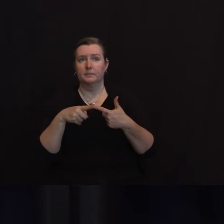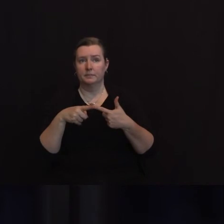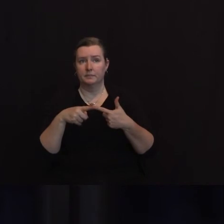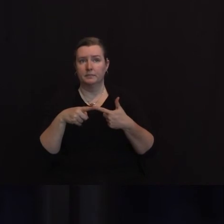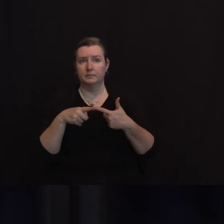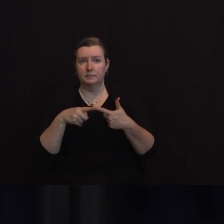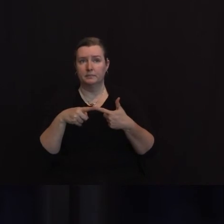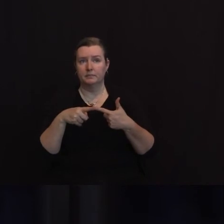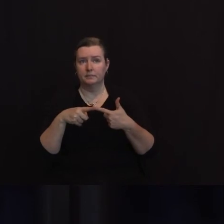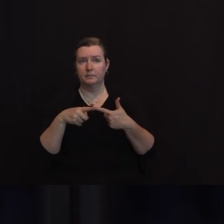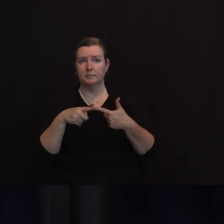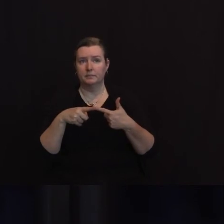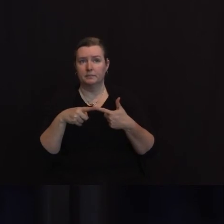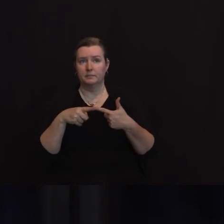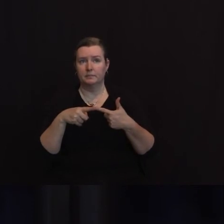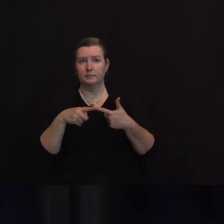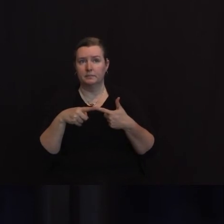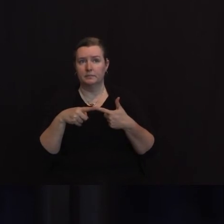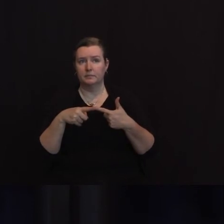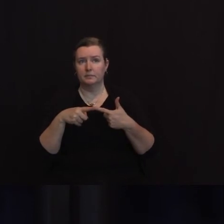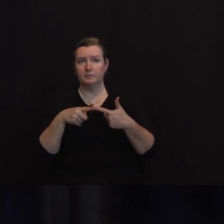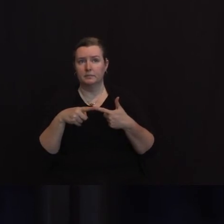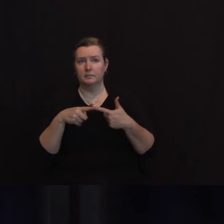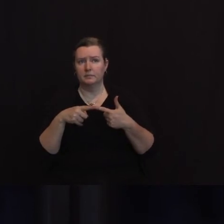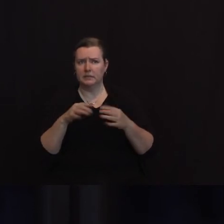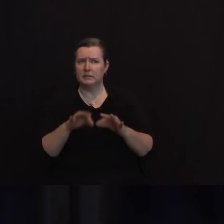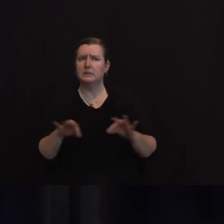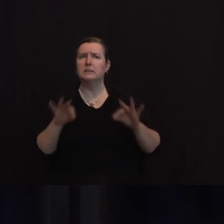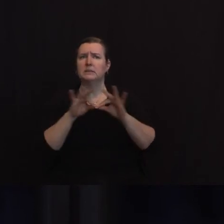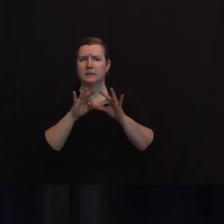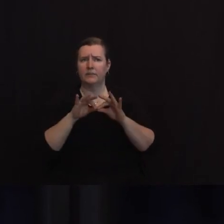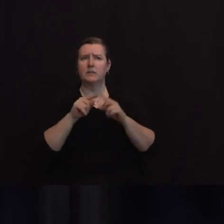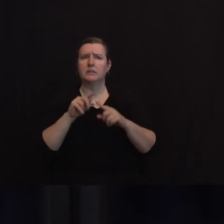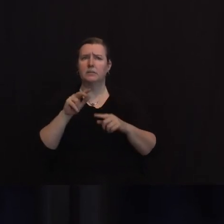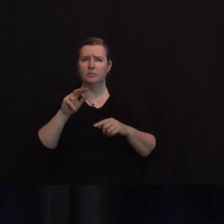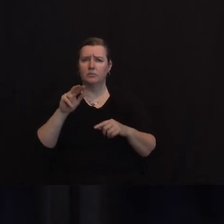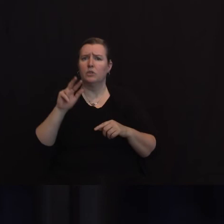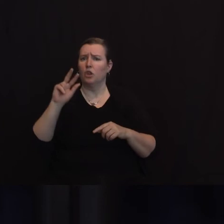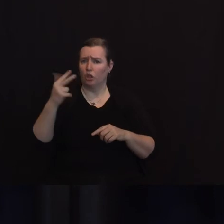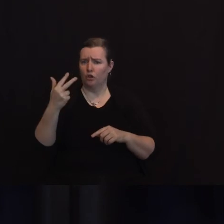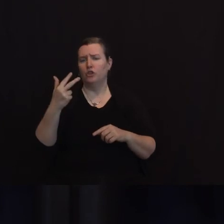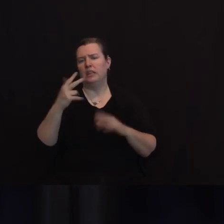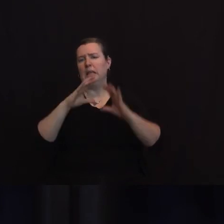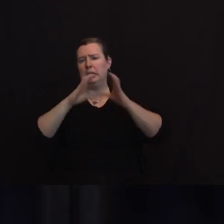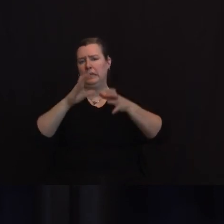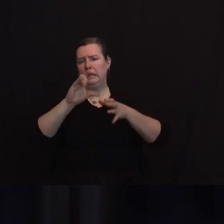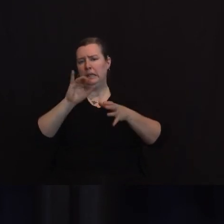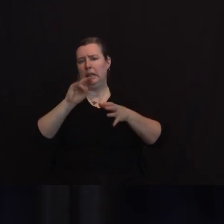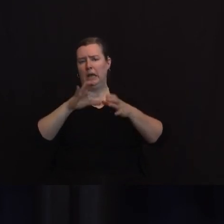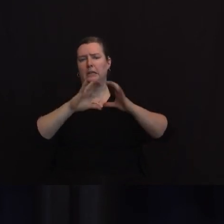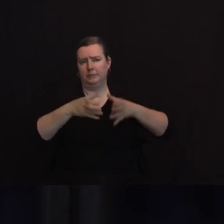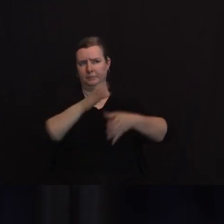significantly into their third clinics, and CVS actually has scheduled